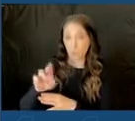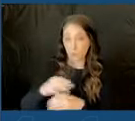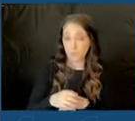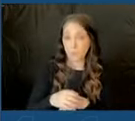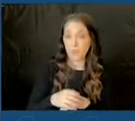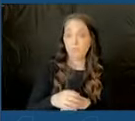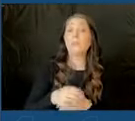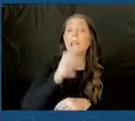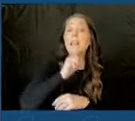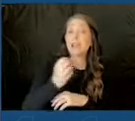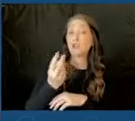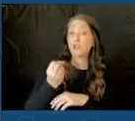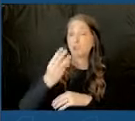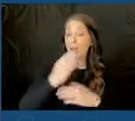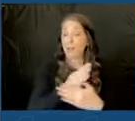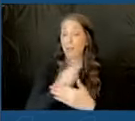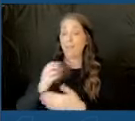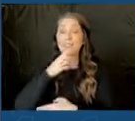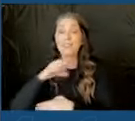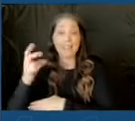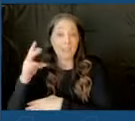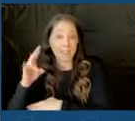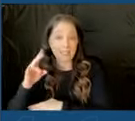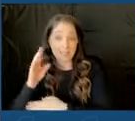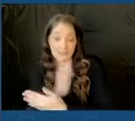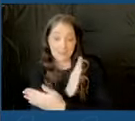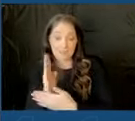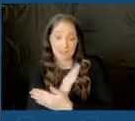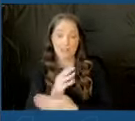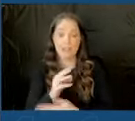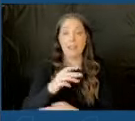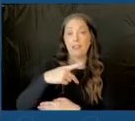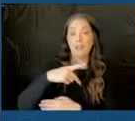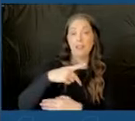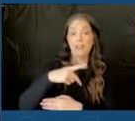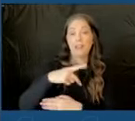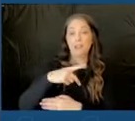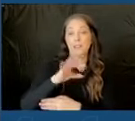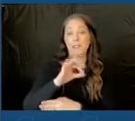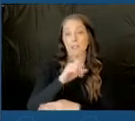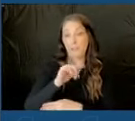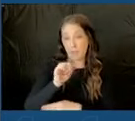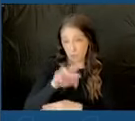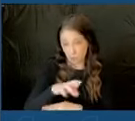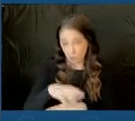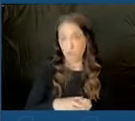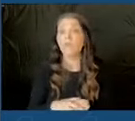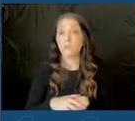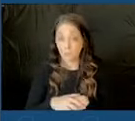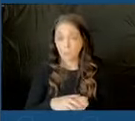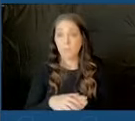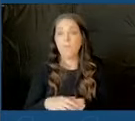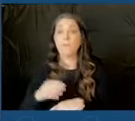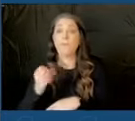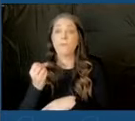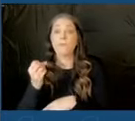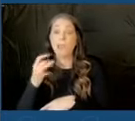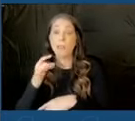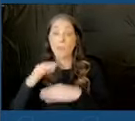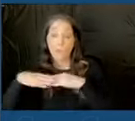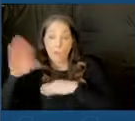Pfizer, and for anyone 18 and over, either the Pfizer or Moderna vaccines are available as boosters. These